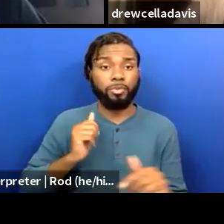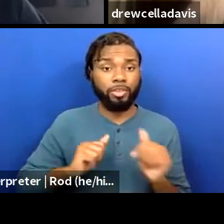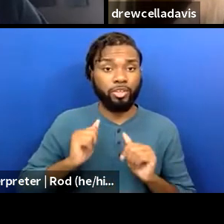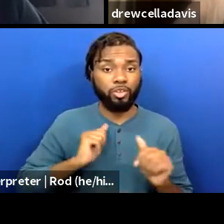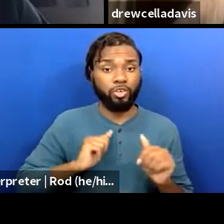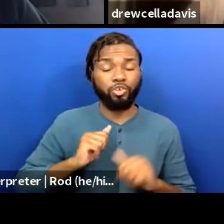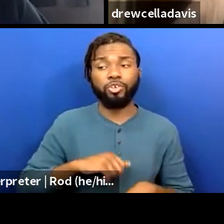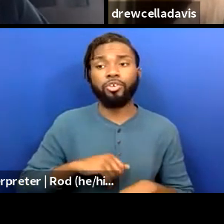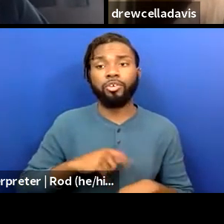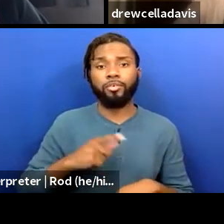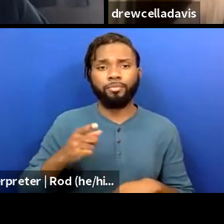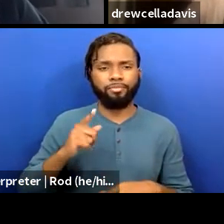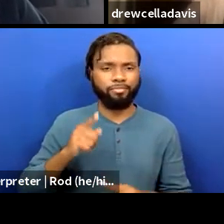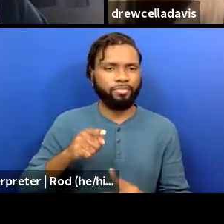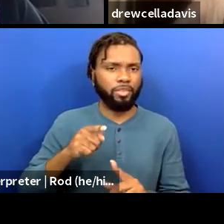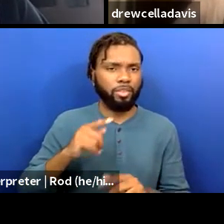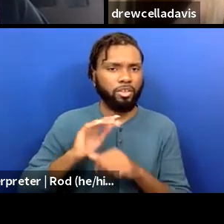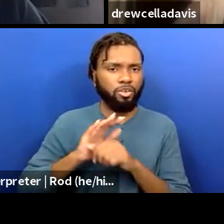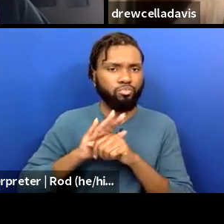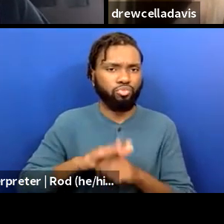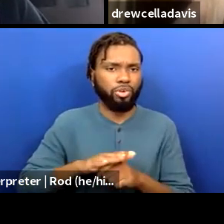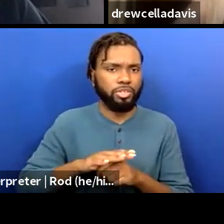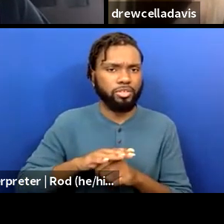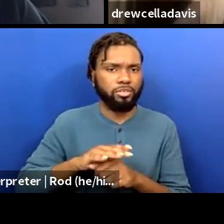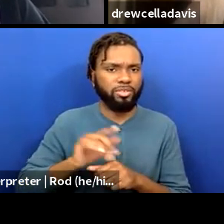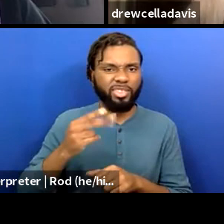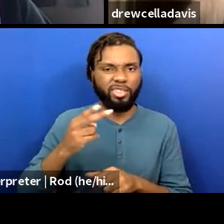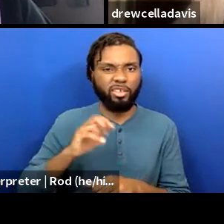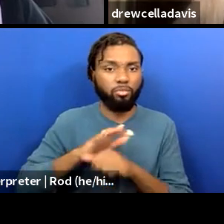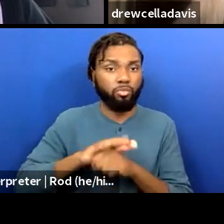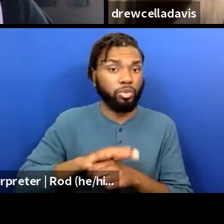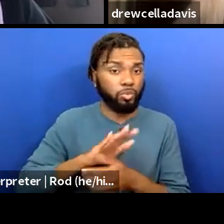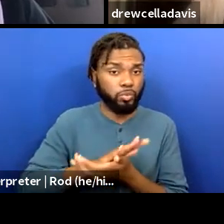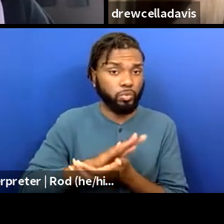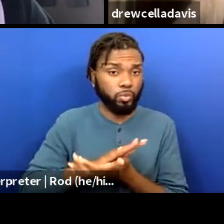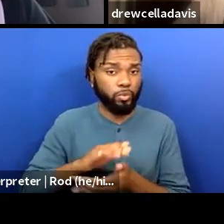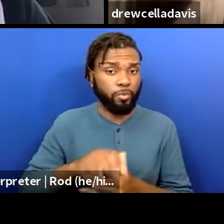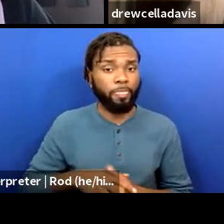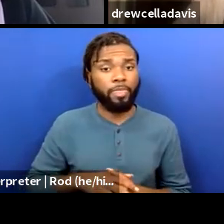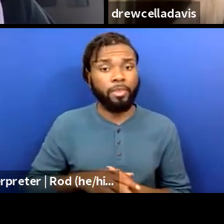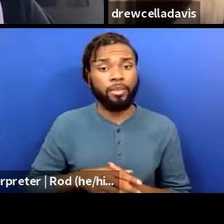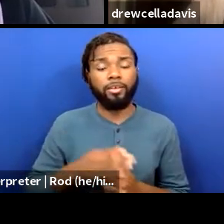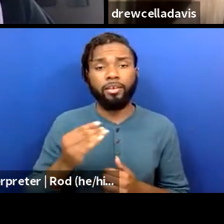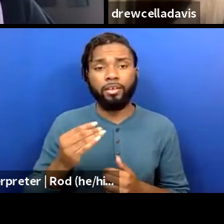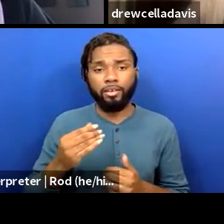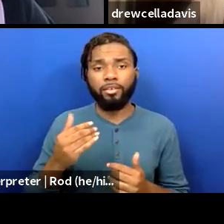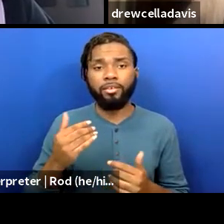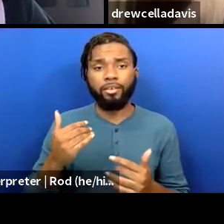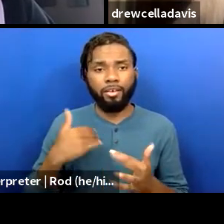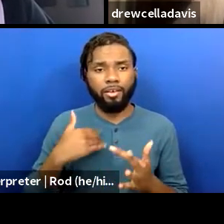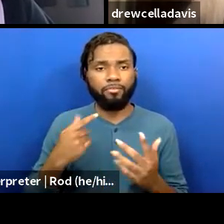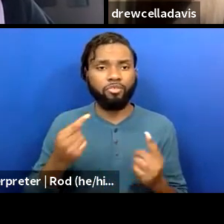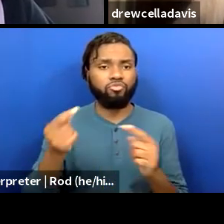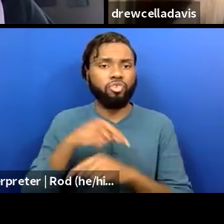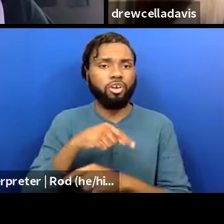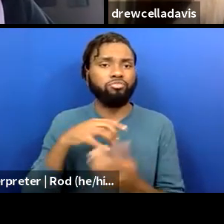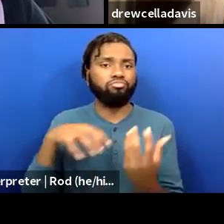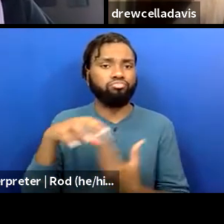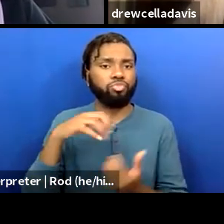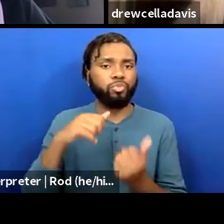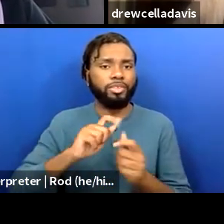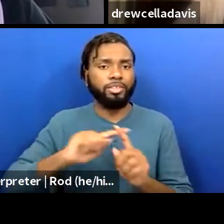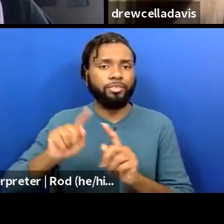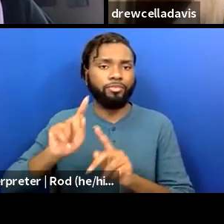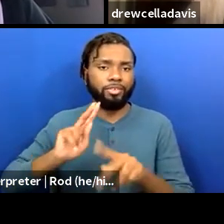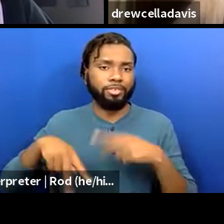school, and it, you know, there's a cross-section of all different types of people depending on who's in the